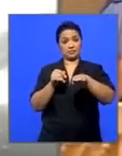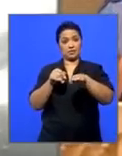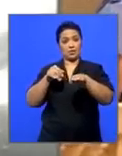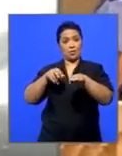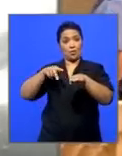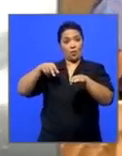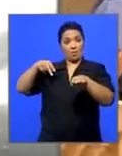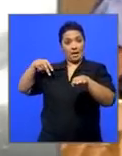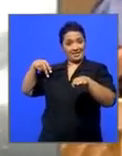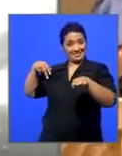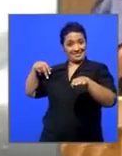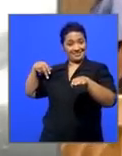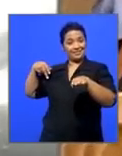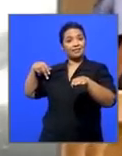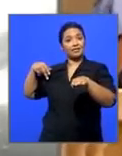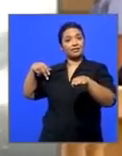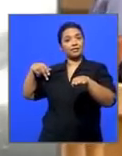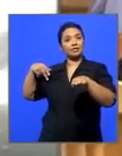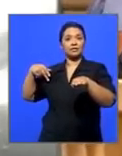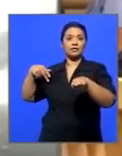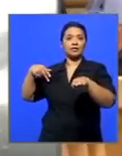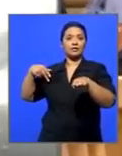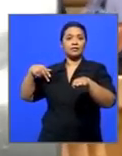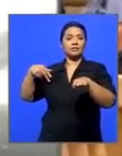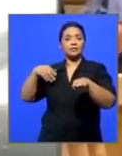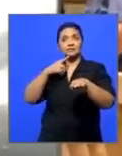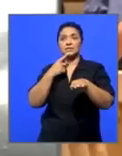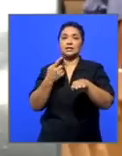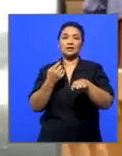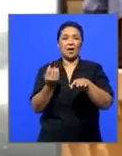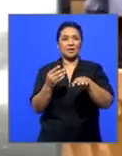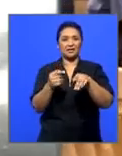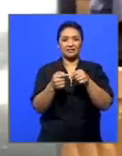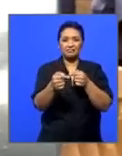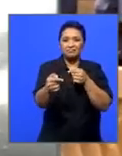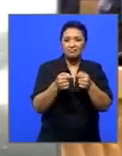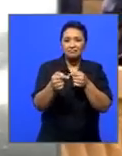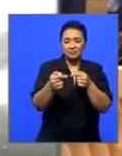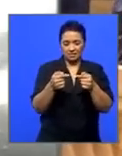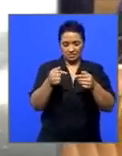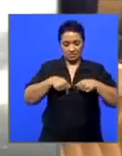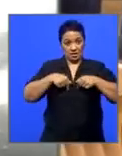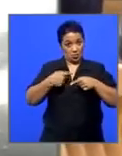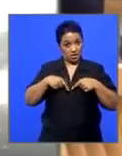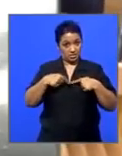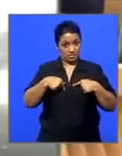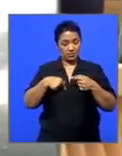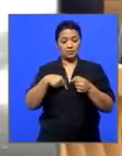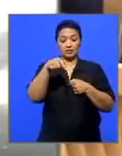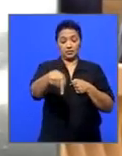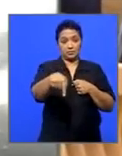is where like a few, quite a, shall we say, how many meters more or less up to here,